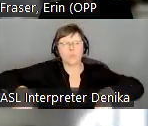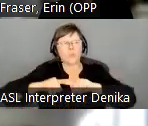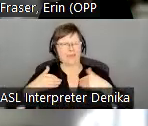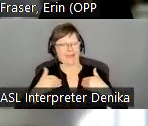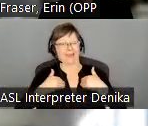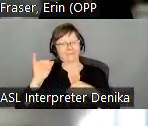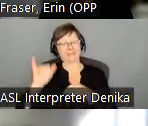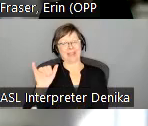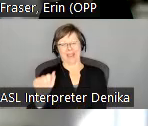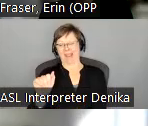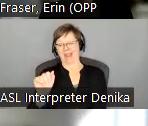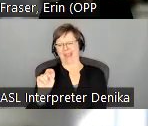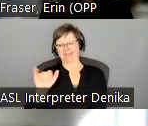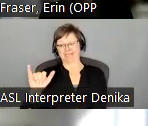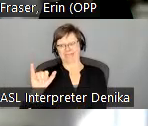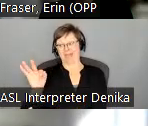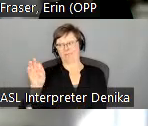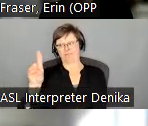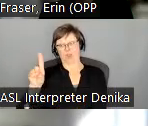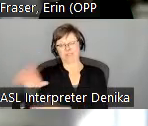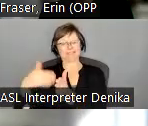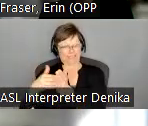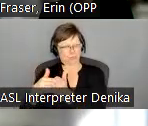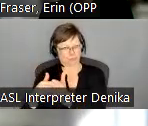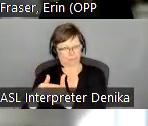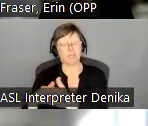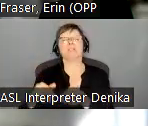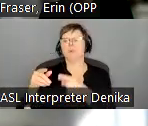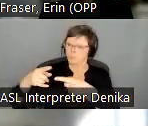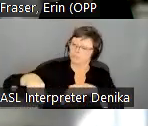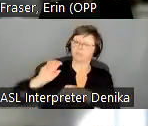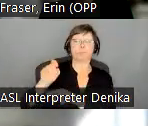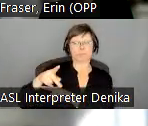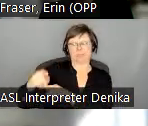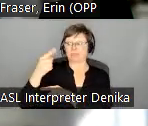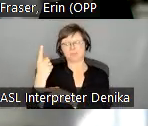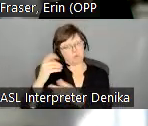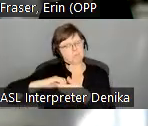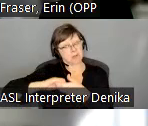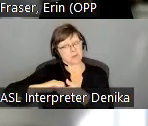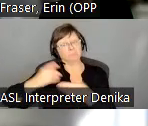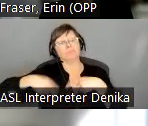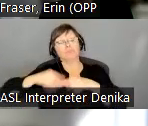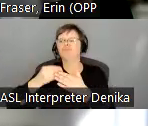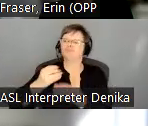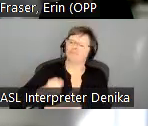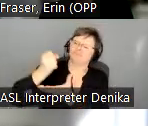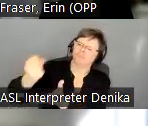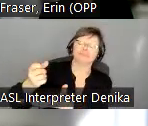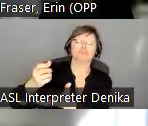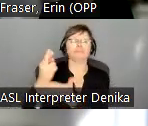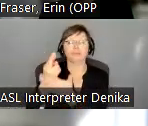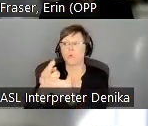one of the main three partners. We fund and contribute resources